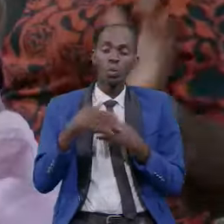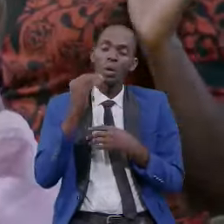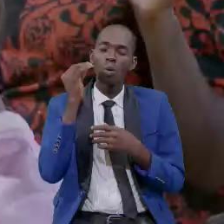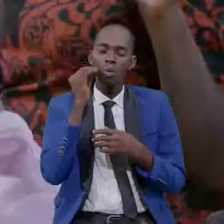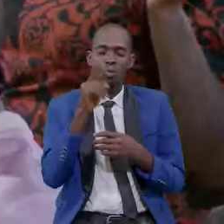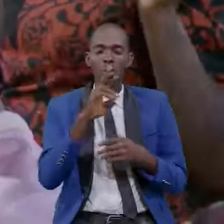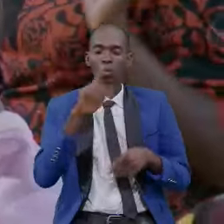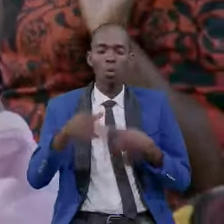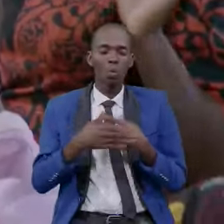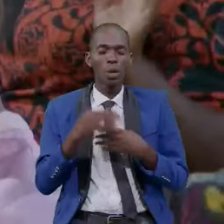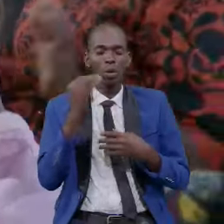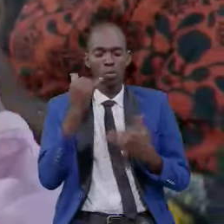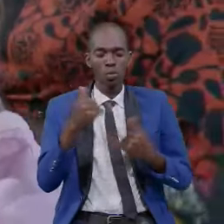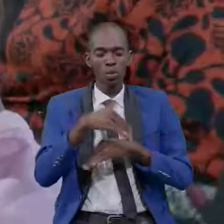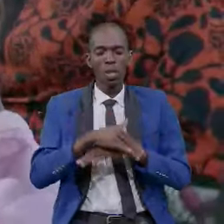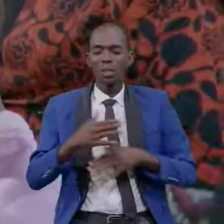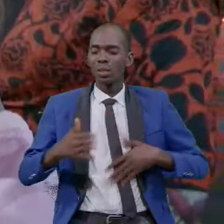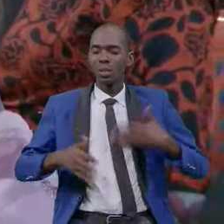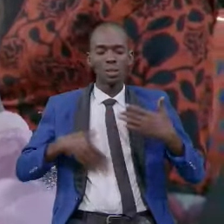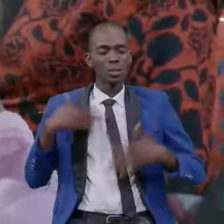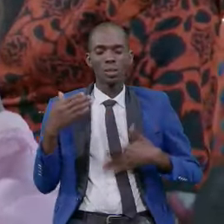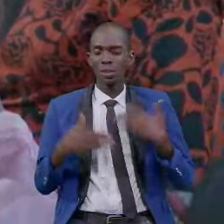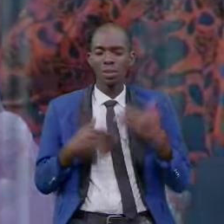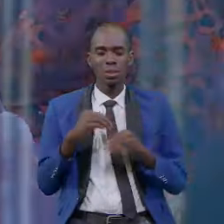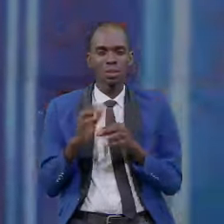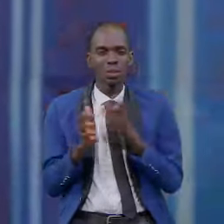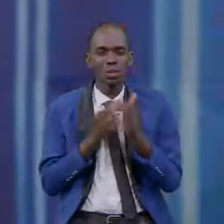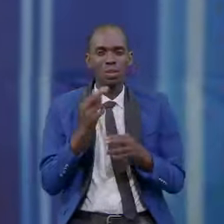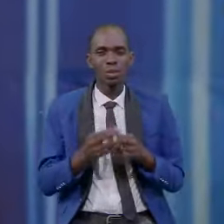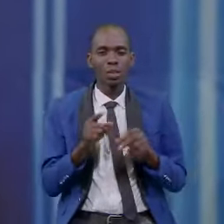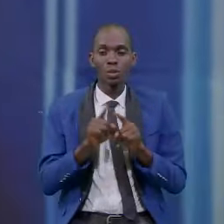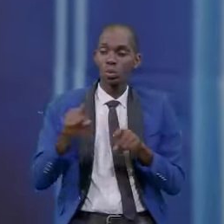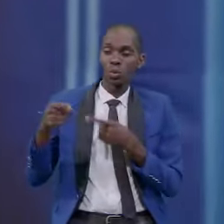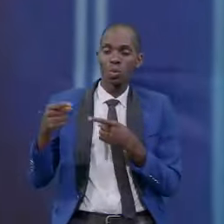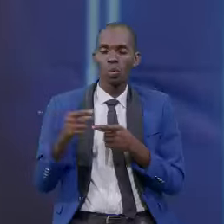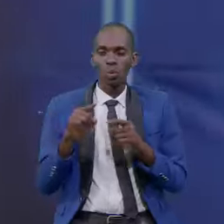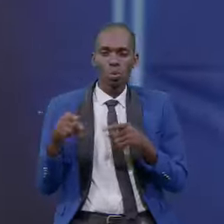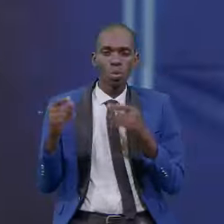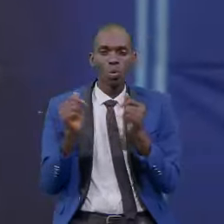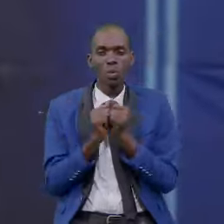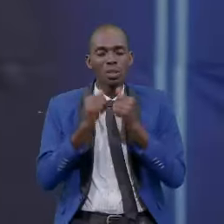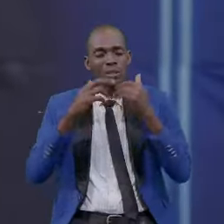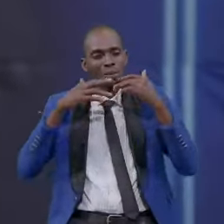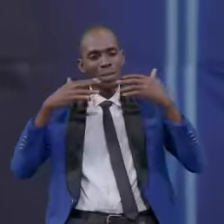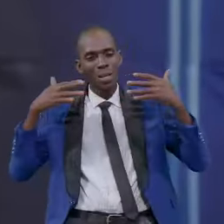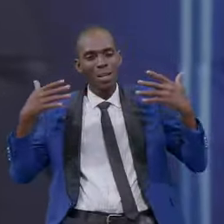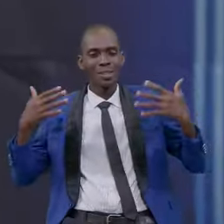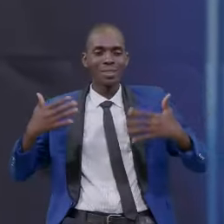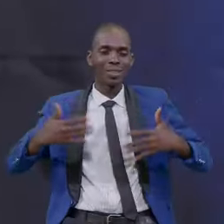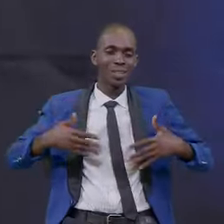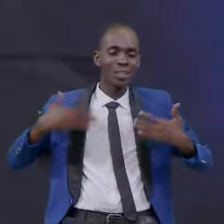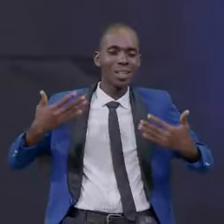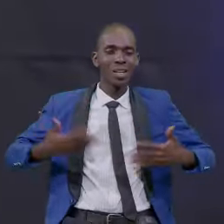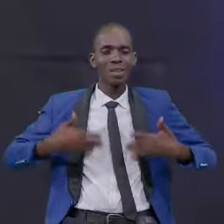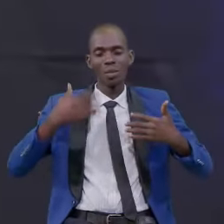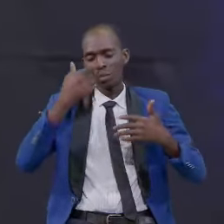name. Amen. Go thy way. You are going smiling, rejoicing, because what you came for,